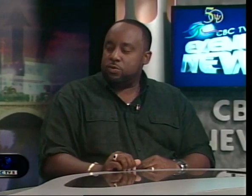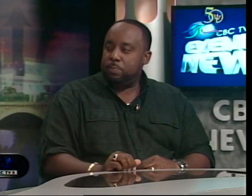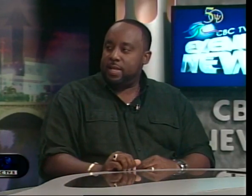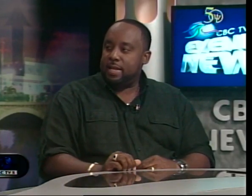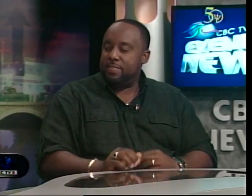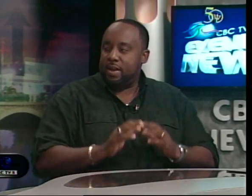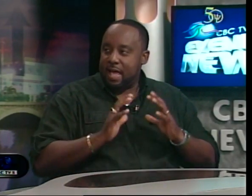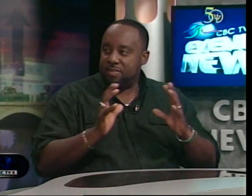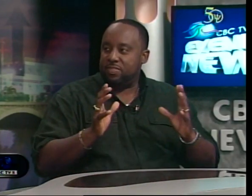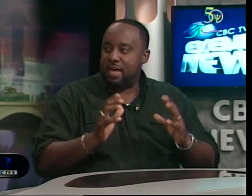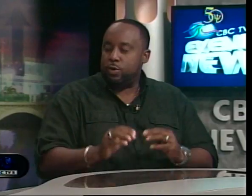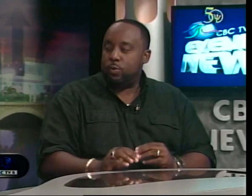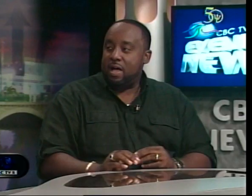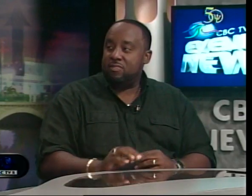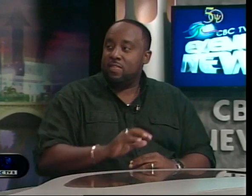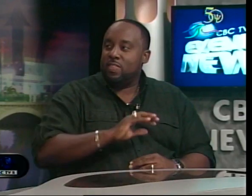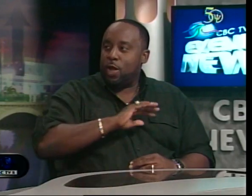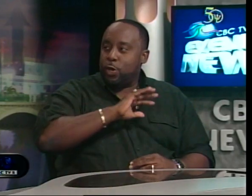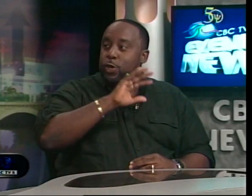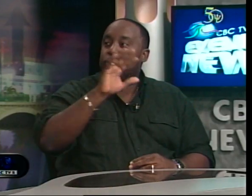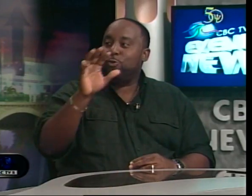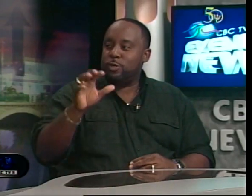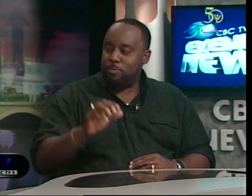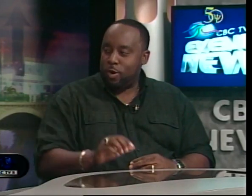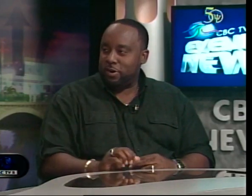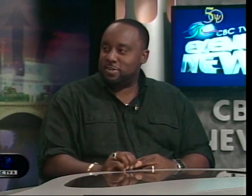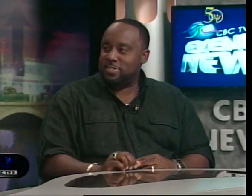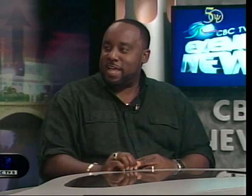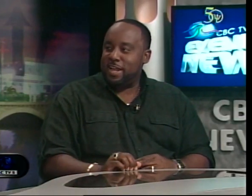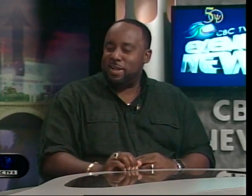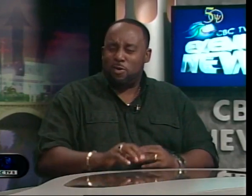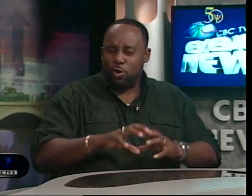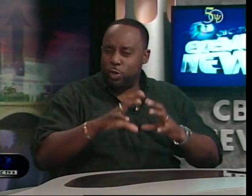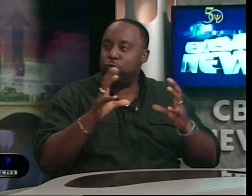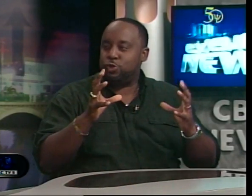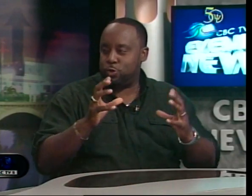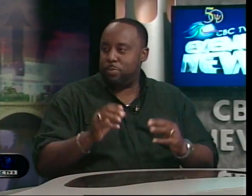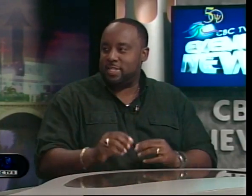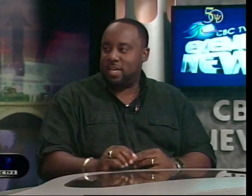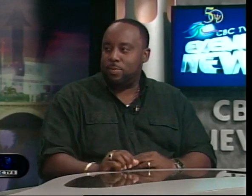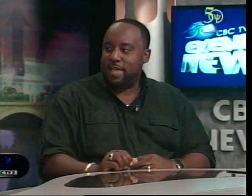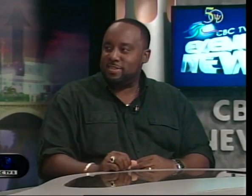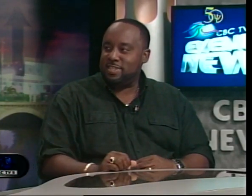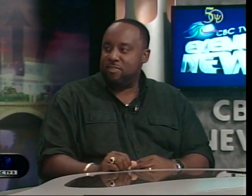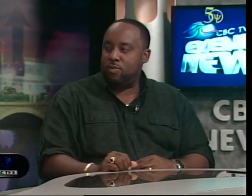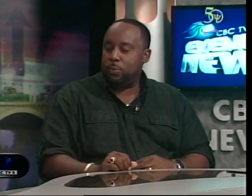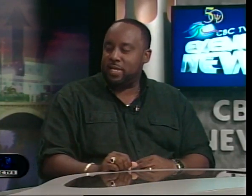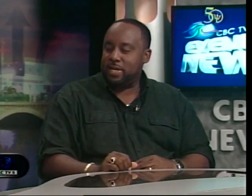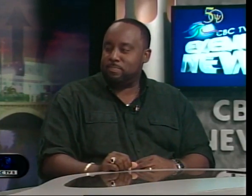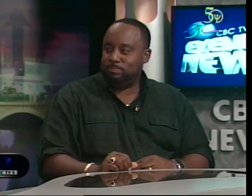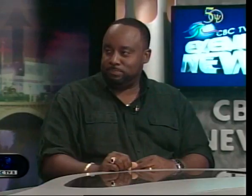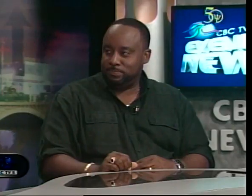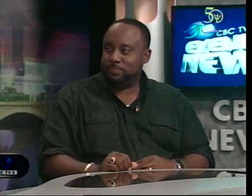is actually played, and then after that you'll have a huge Monarchs and a huge show put together by the NCF following the game. Oh, sounds